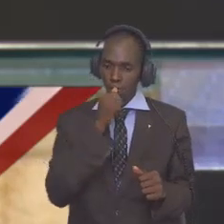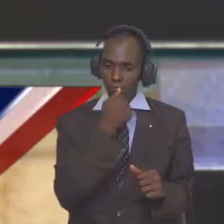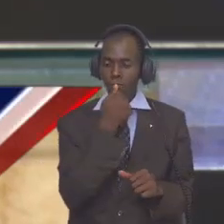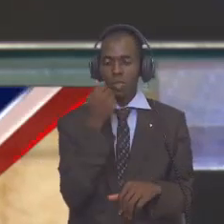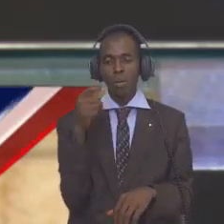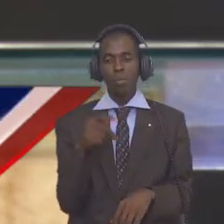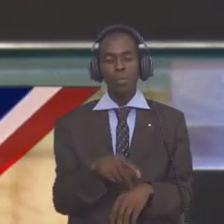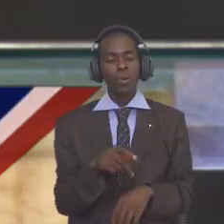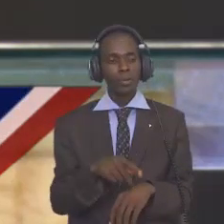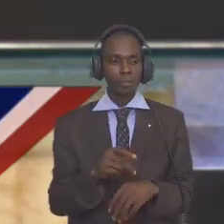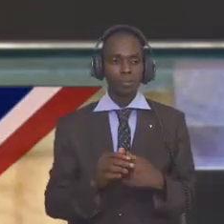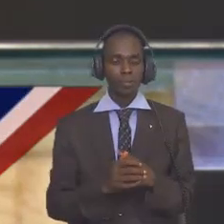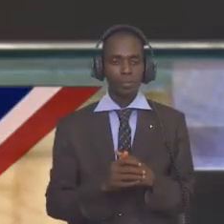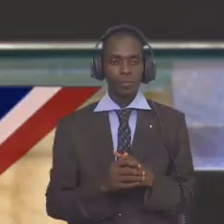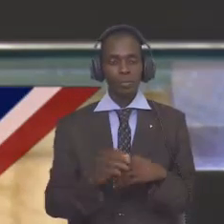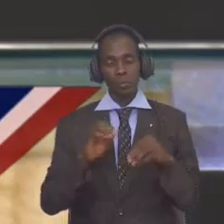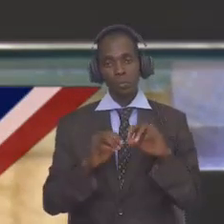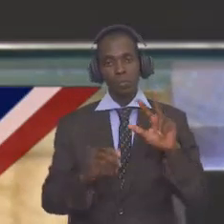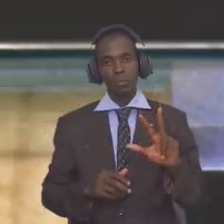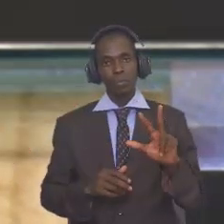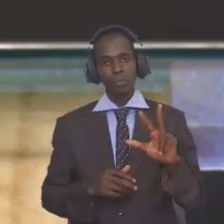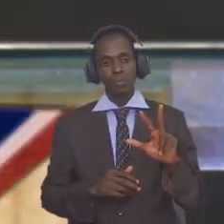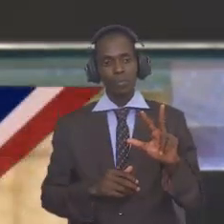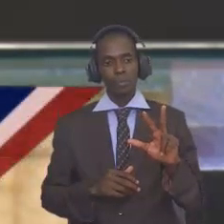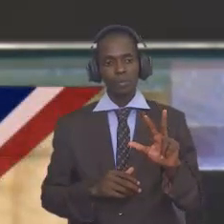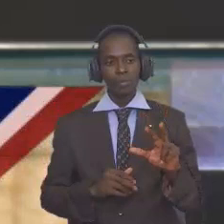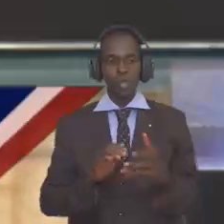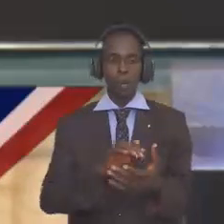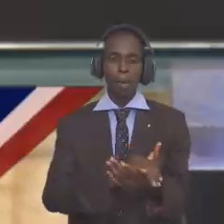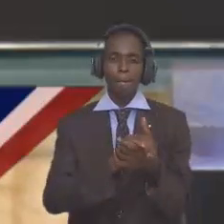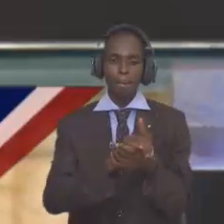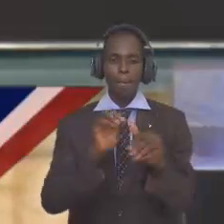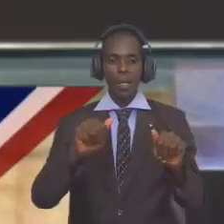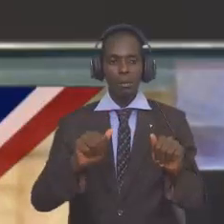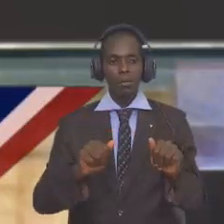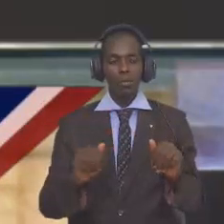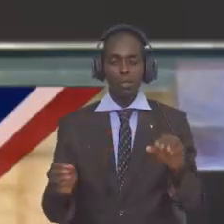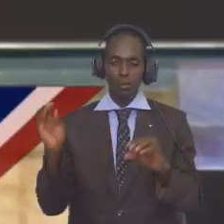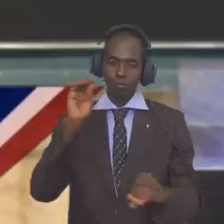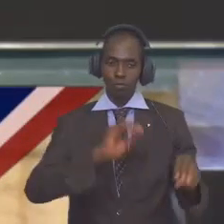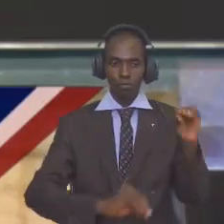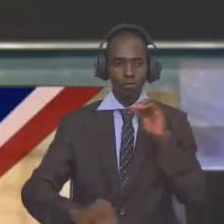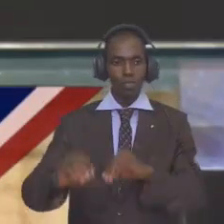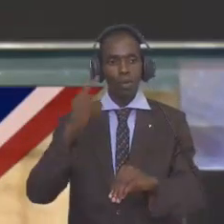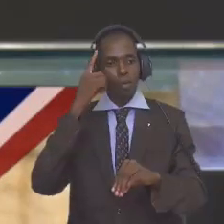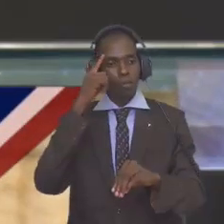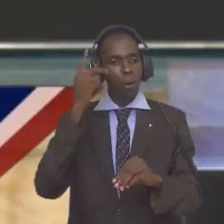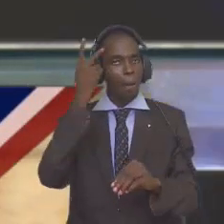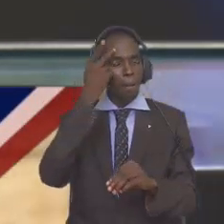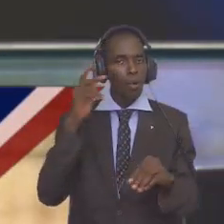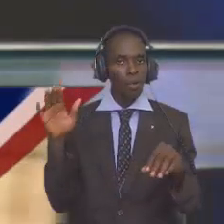consecration with persevering Paul. Number three is commendable contribution for